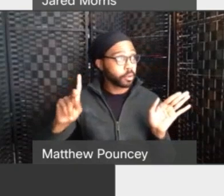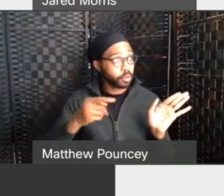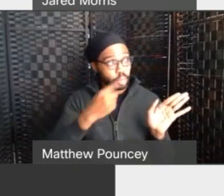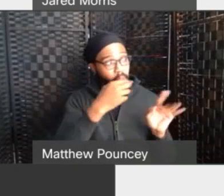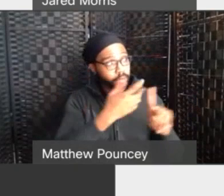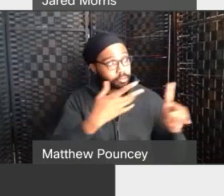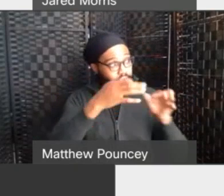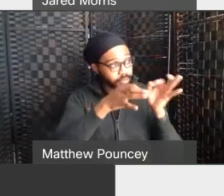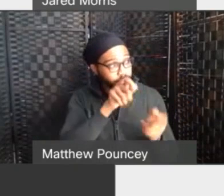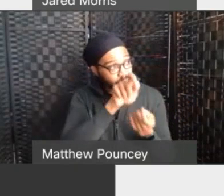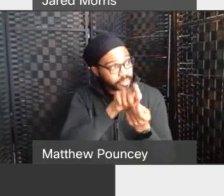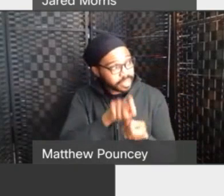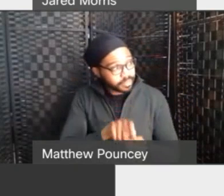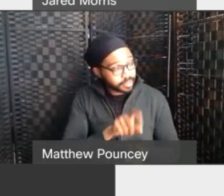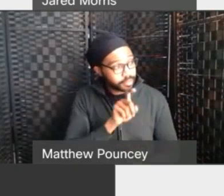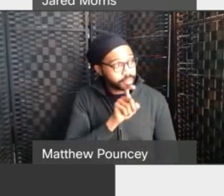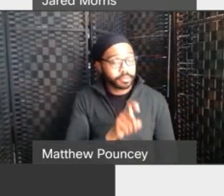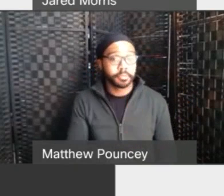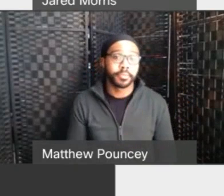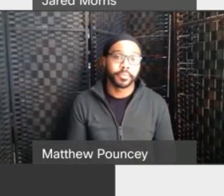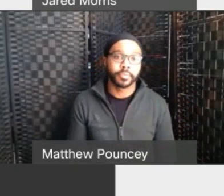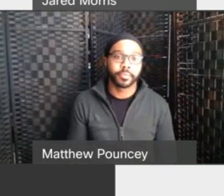get specifics.